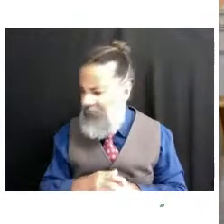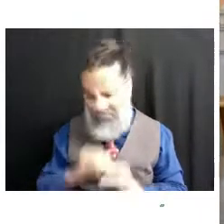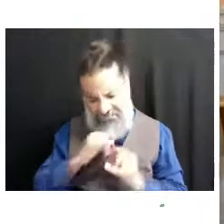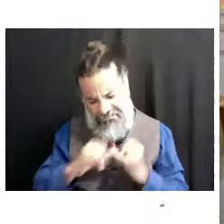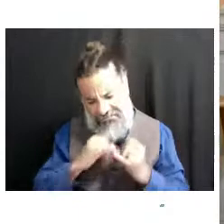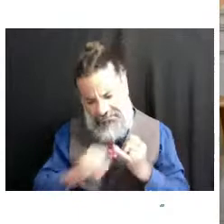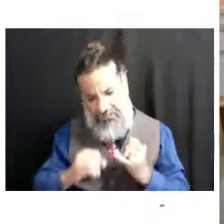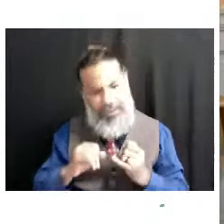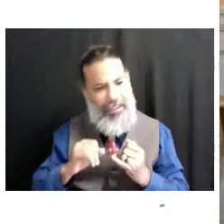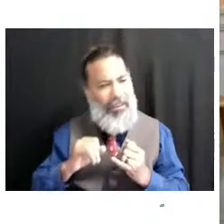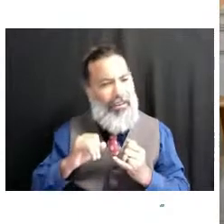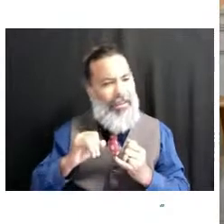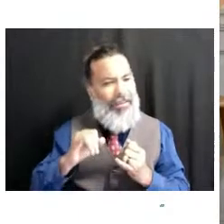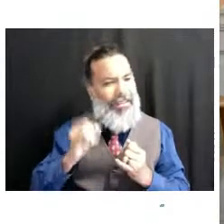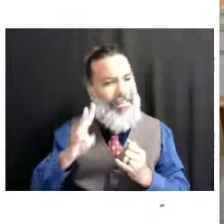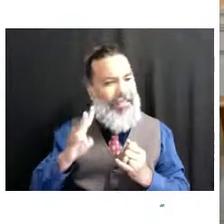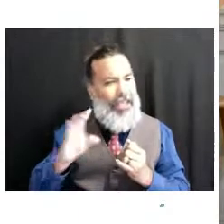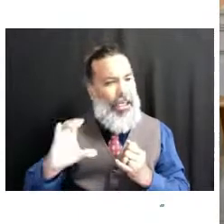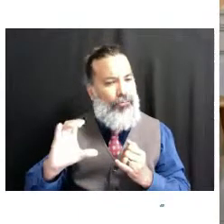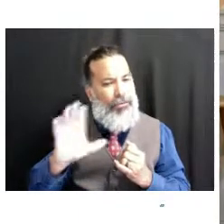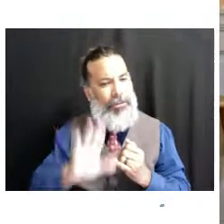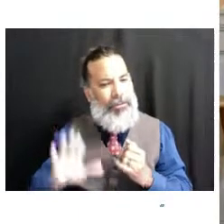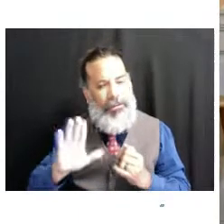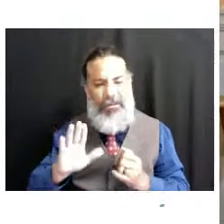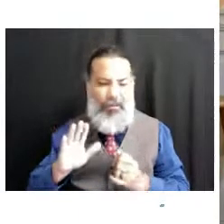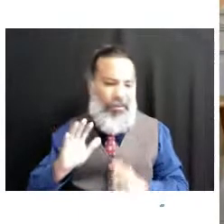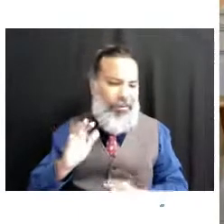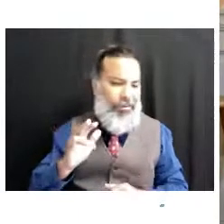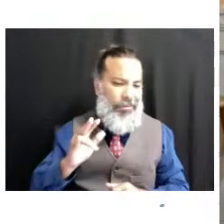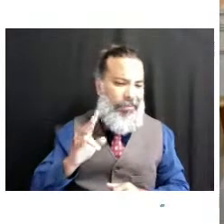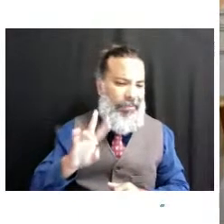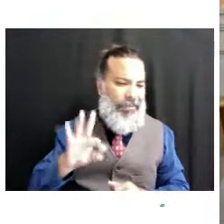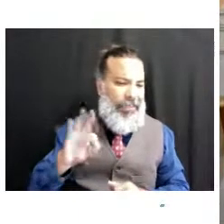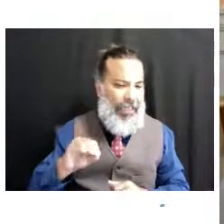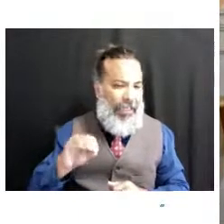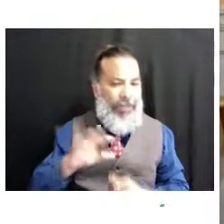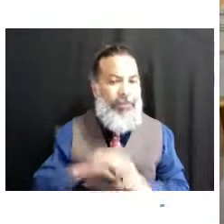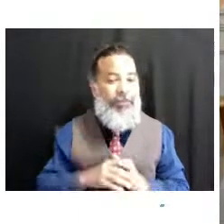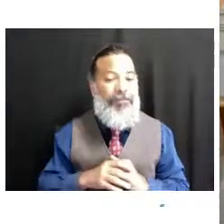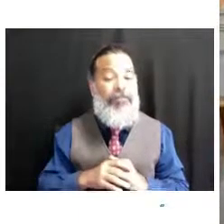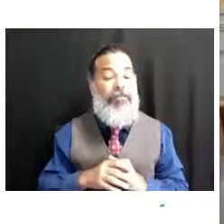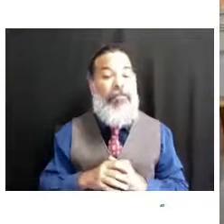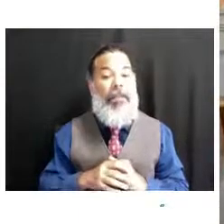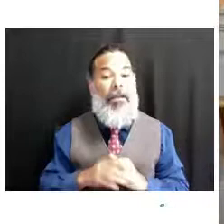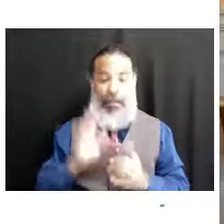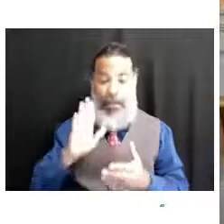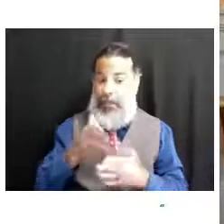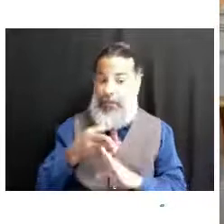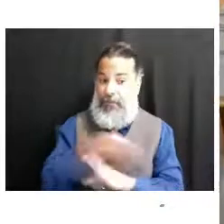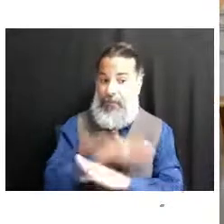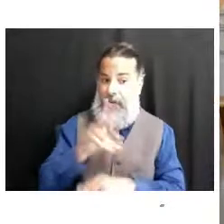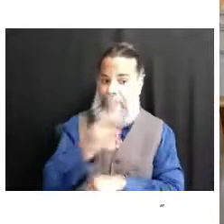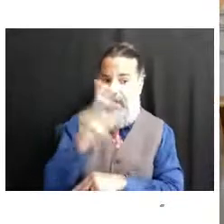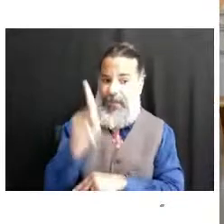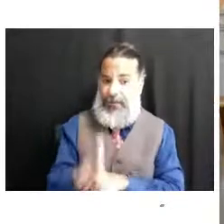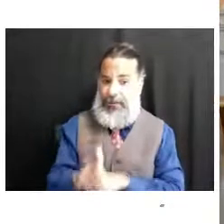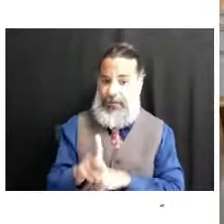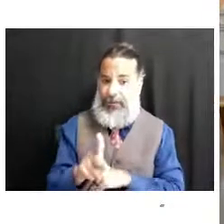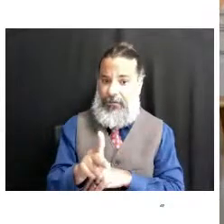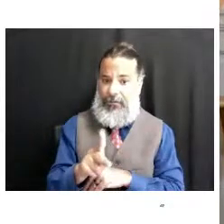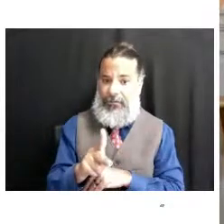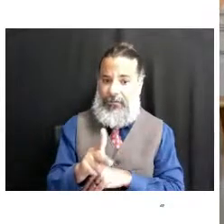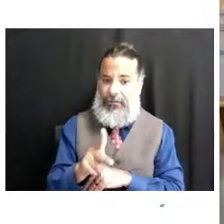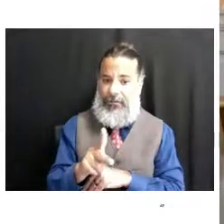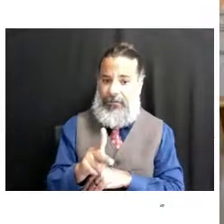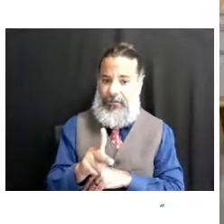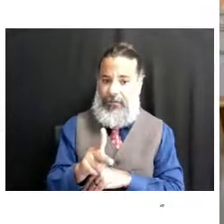of the century. And at the time, this is before Philadelphia, the capital of the